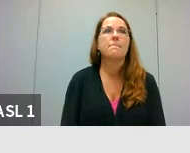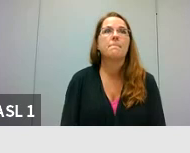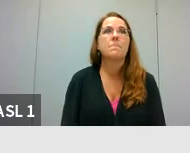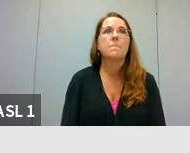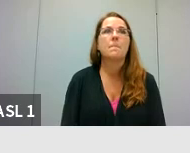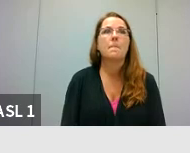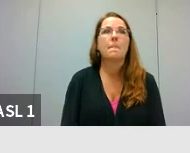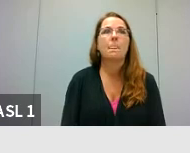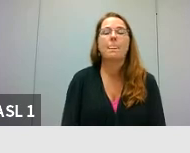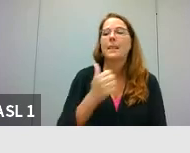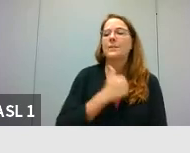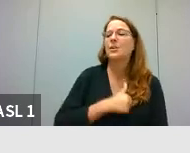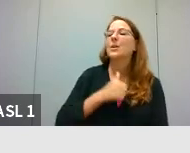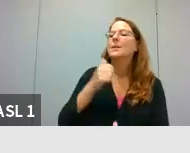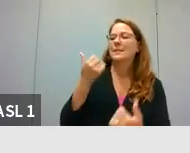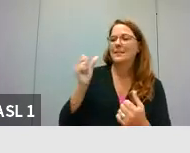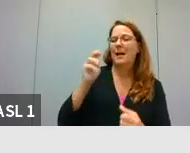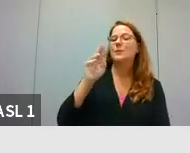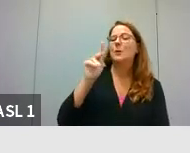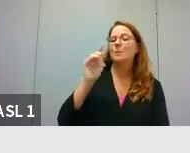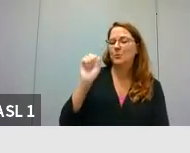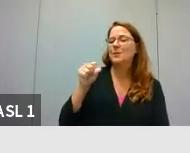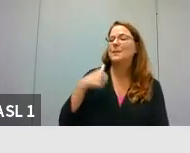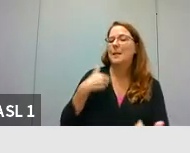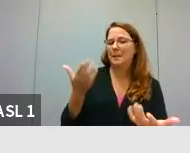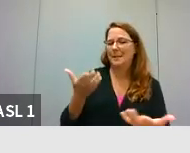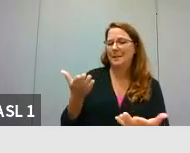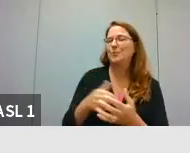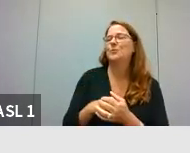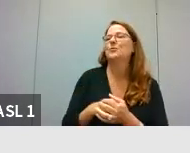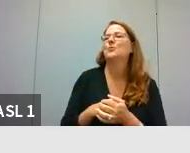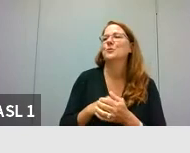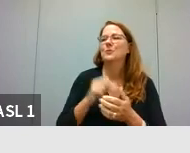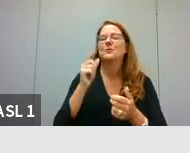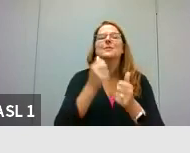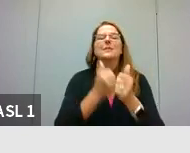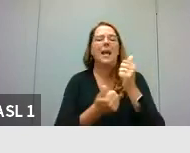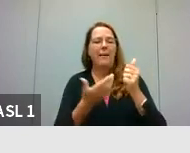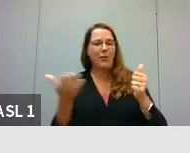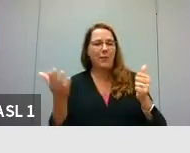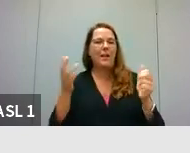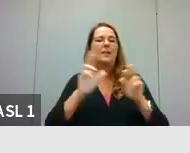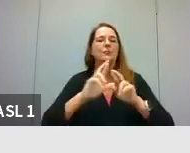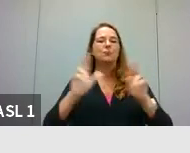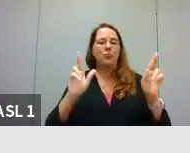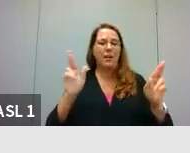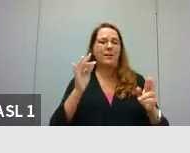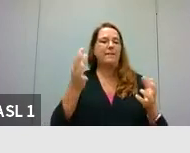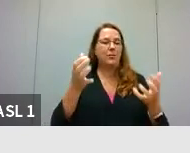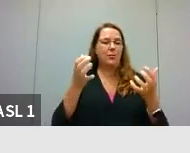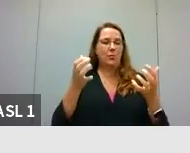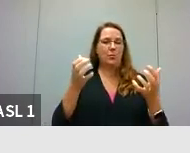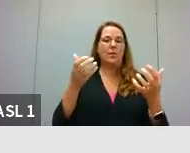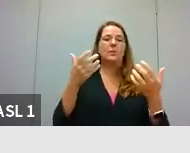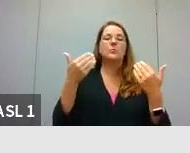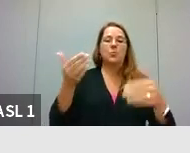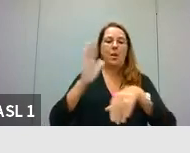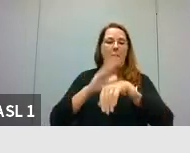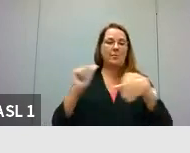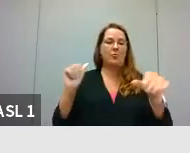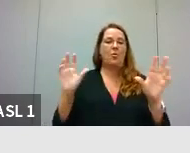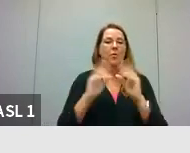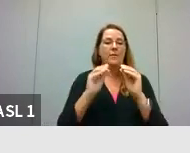Sorry, I was on mute. Yes, indeed, I am here. Good morning. Okay. Everything's ready. If you would like to call this meeting